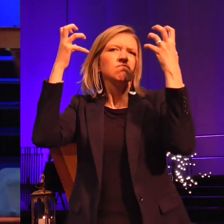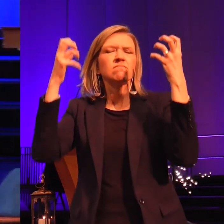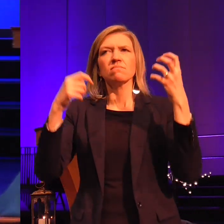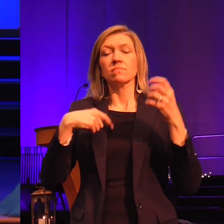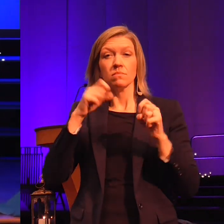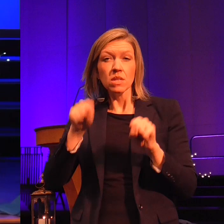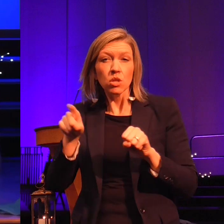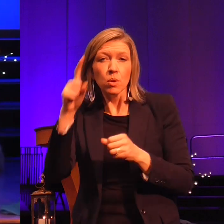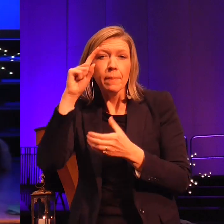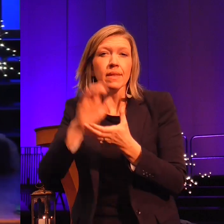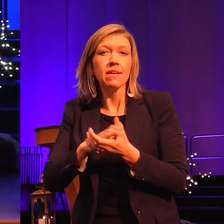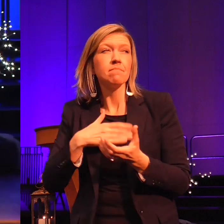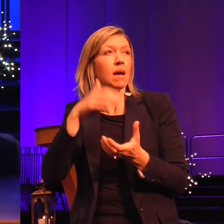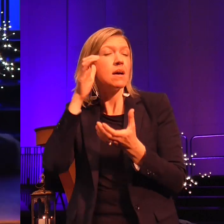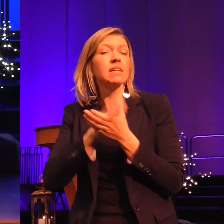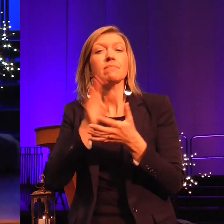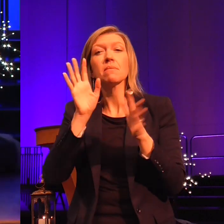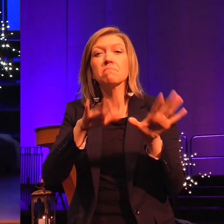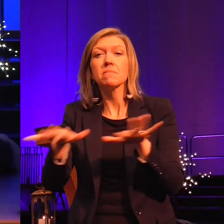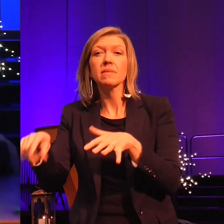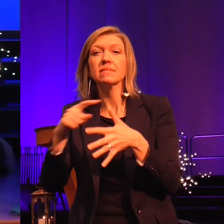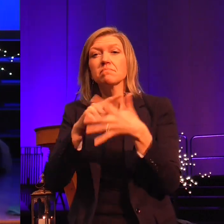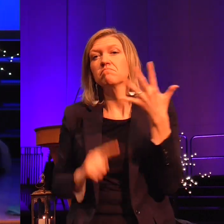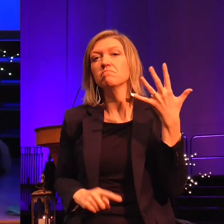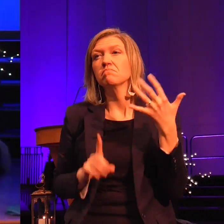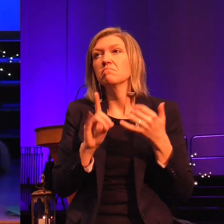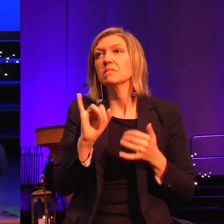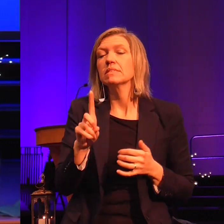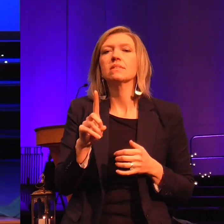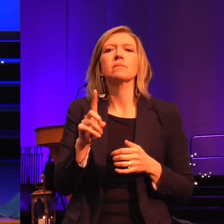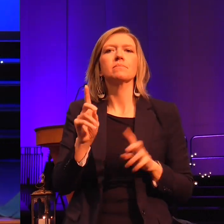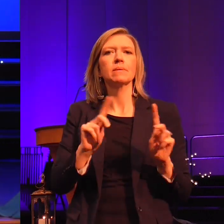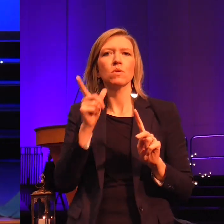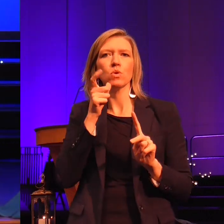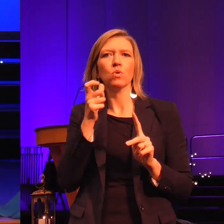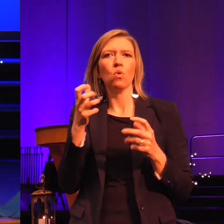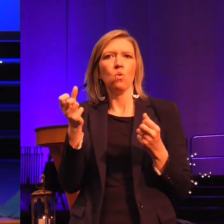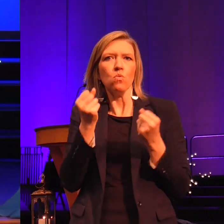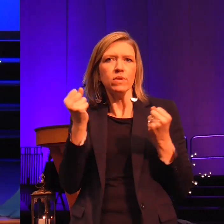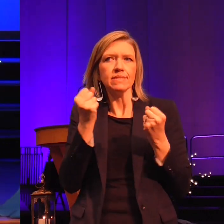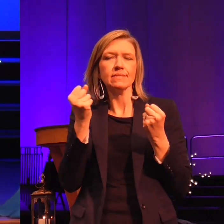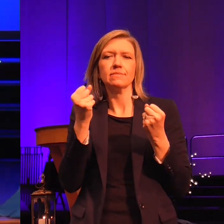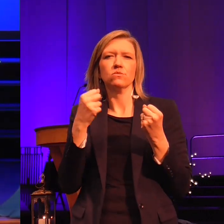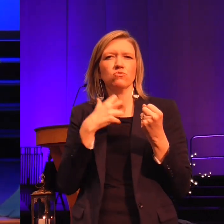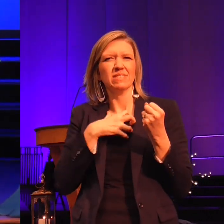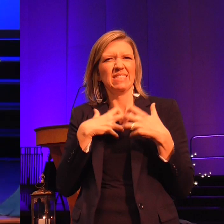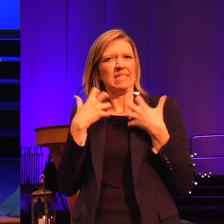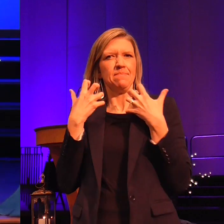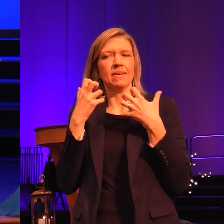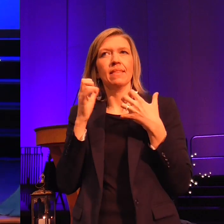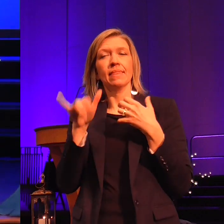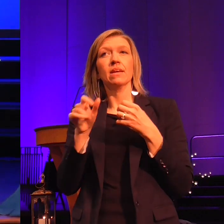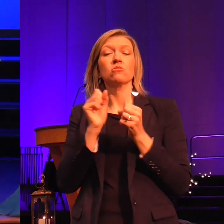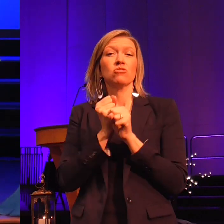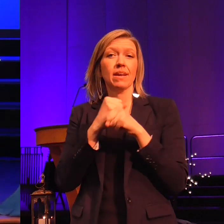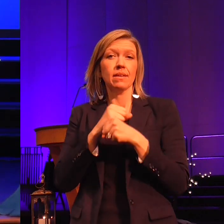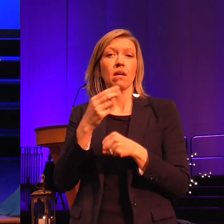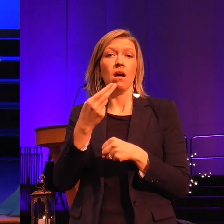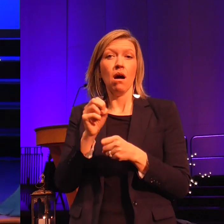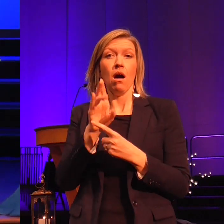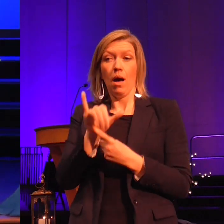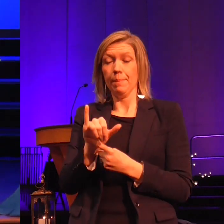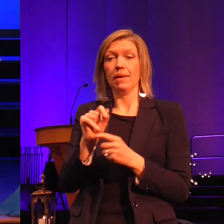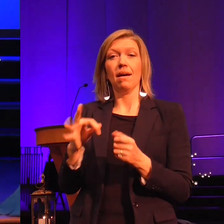today? You are not going to believe this. Resentment collectors have gotten into the habit and hobby of just